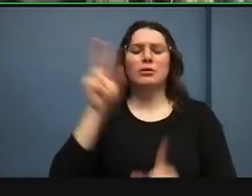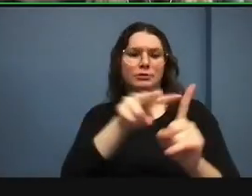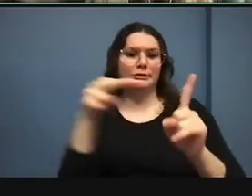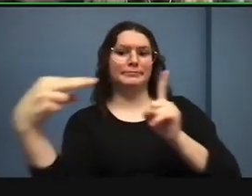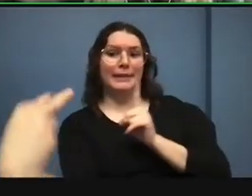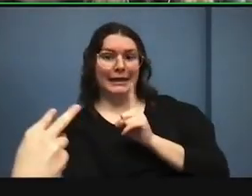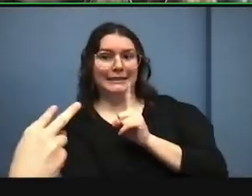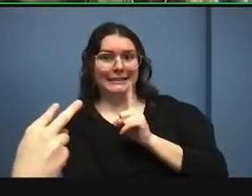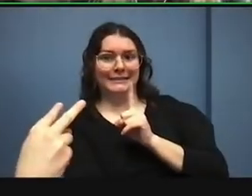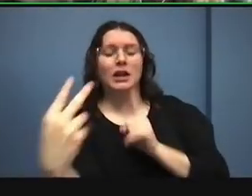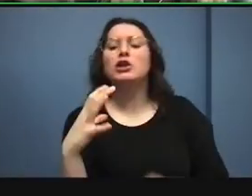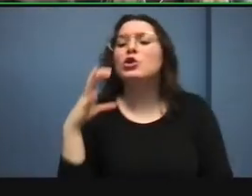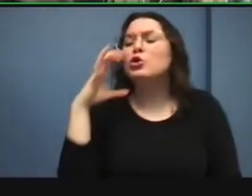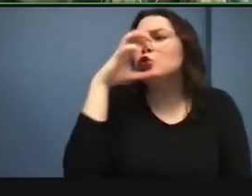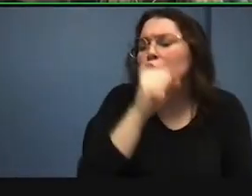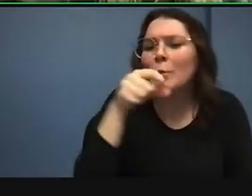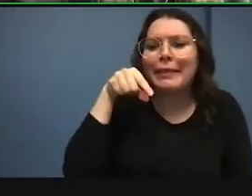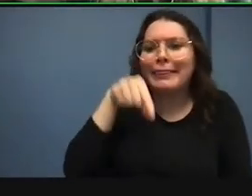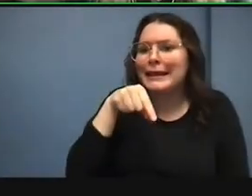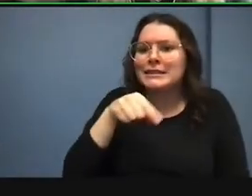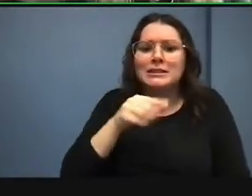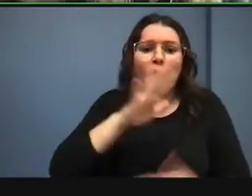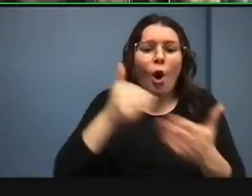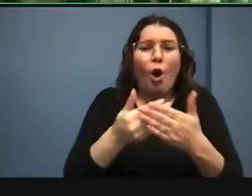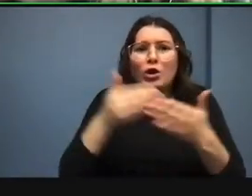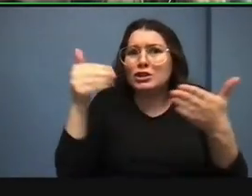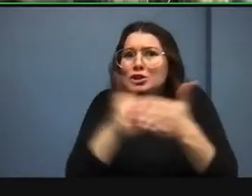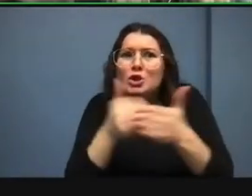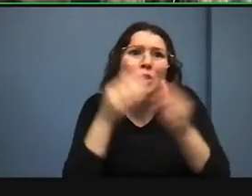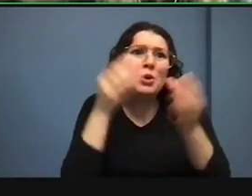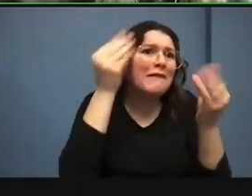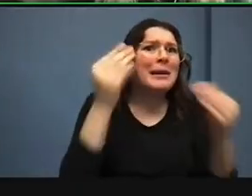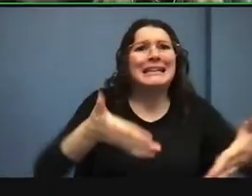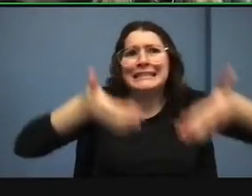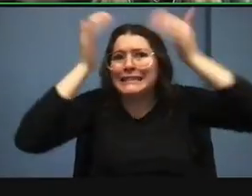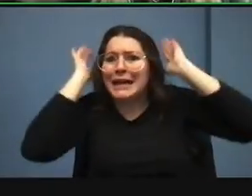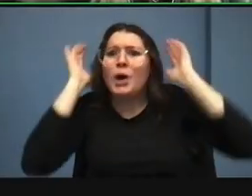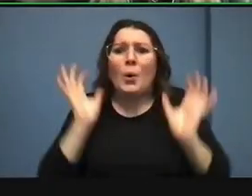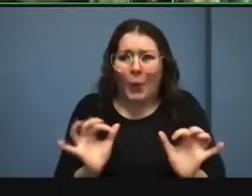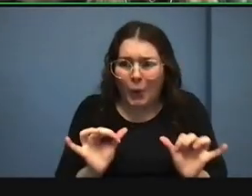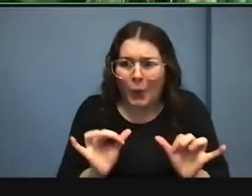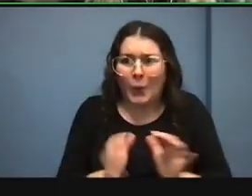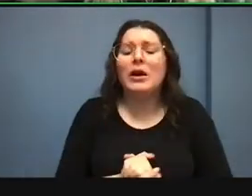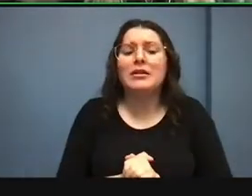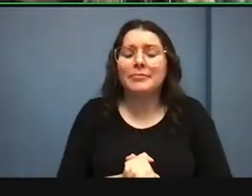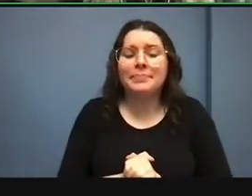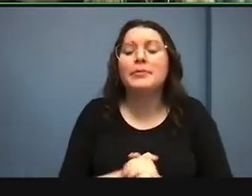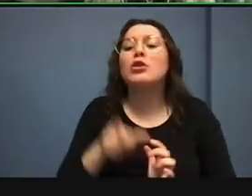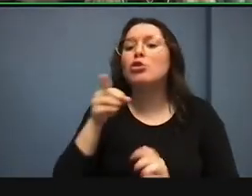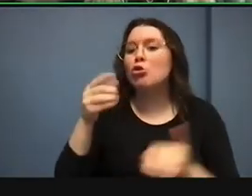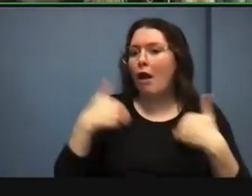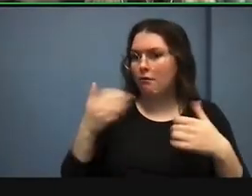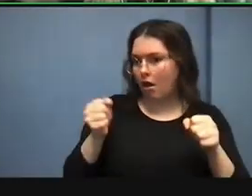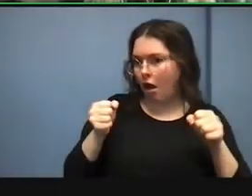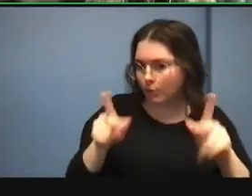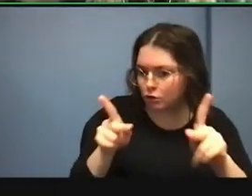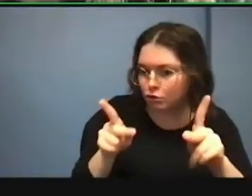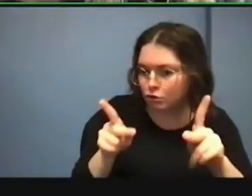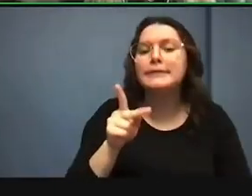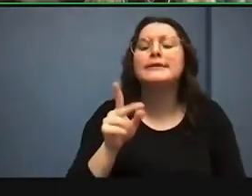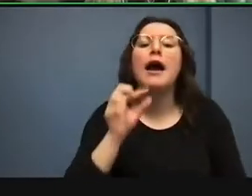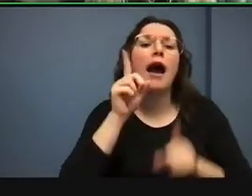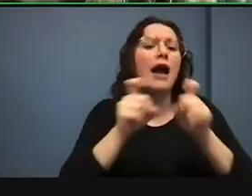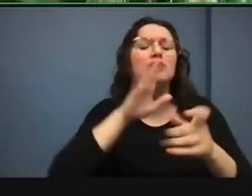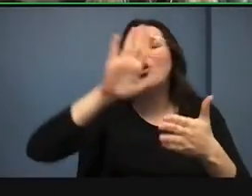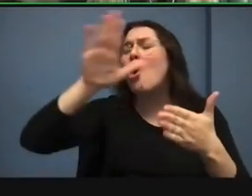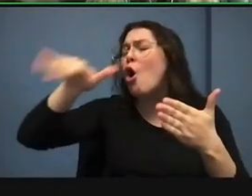perspective, let's assume that this is all very new and overwhelming to you. You have the opportunity to ask